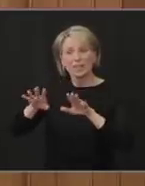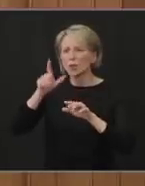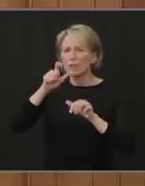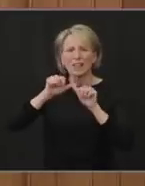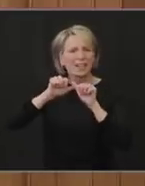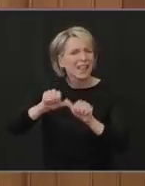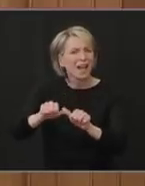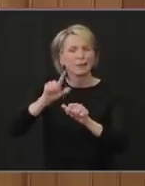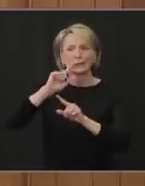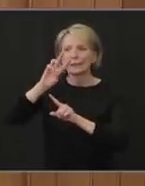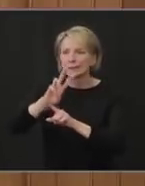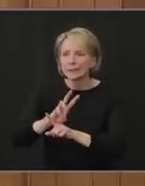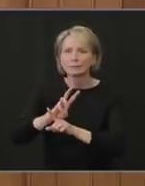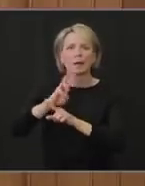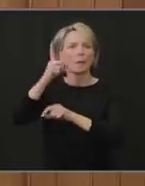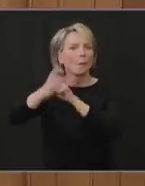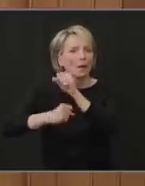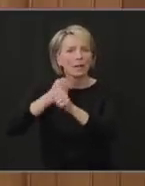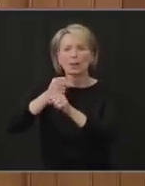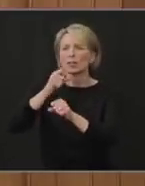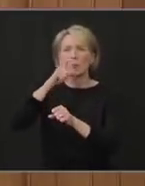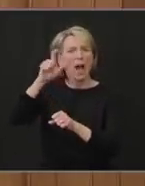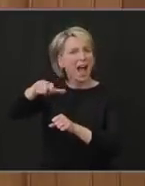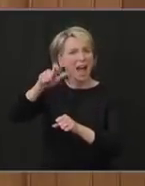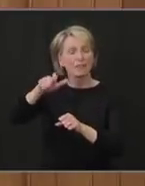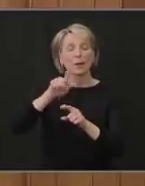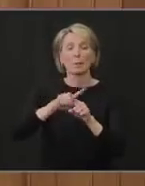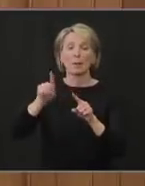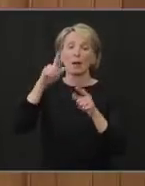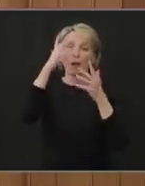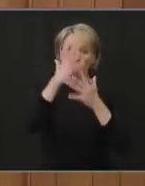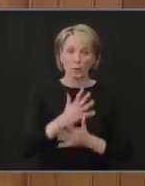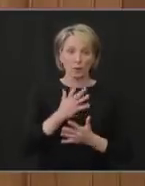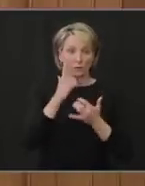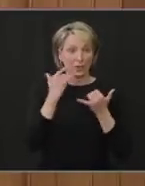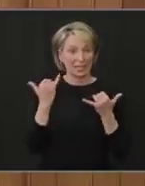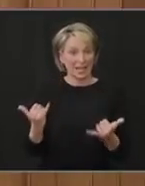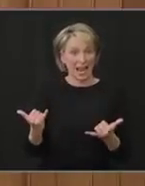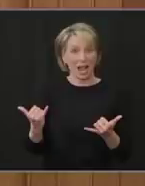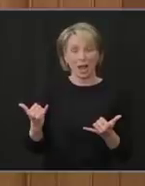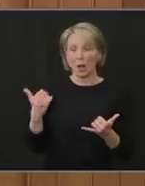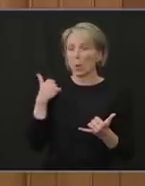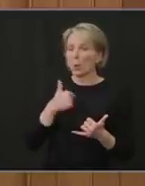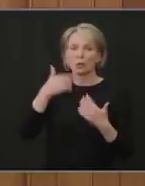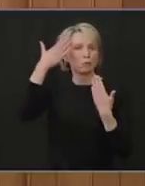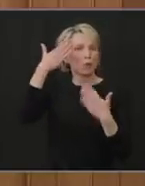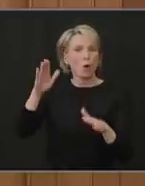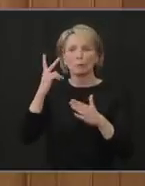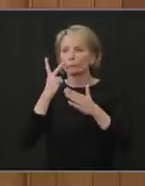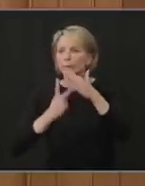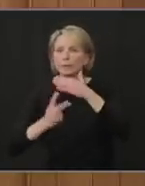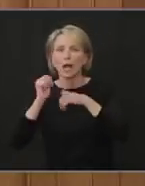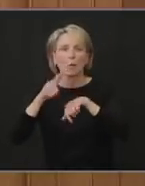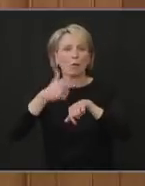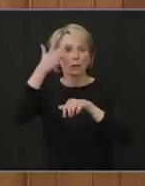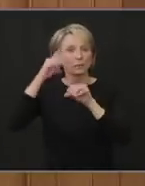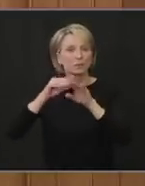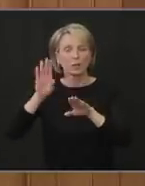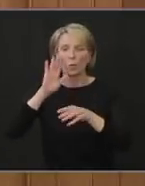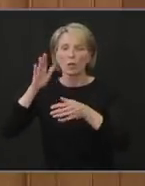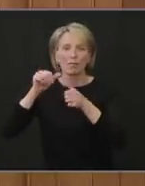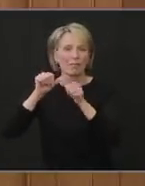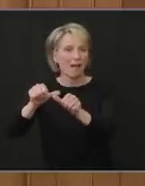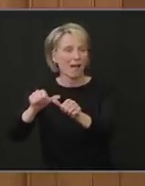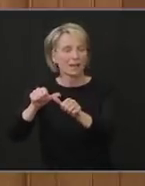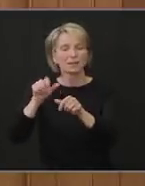to 12 months. But for now, unfortunately, the answer is to just keep your head down, do the right thing, and trust